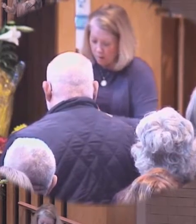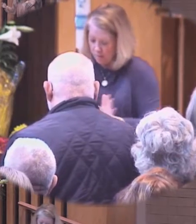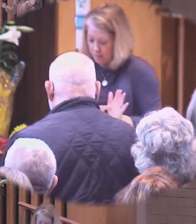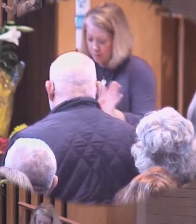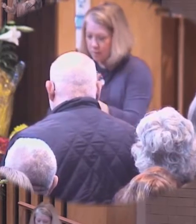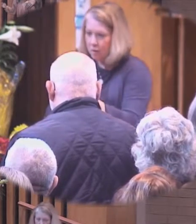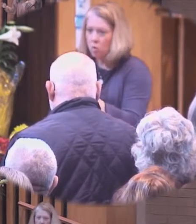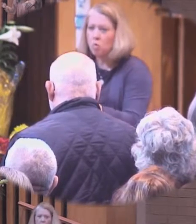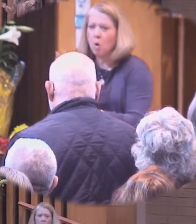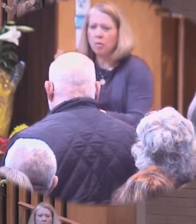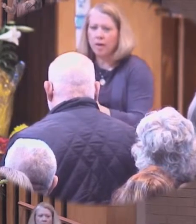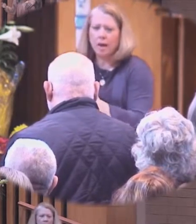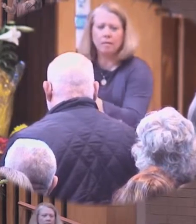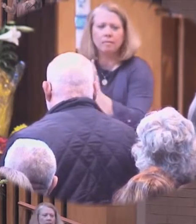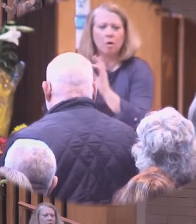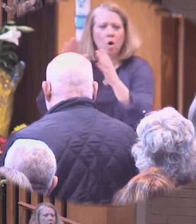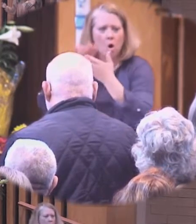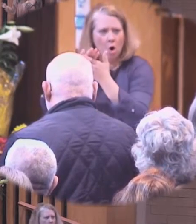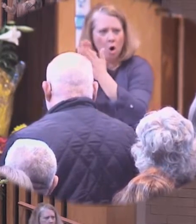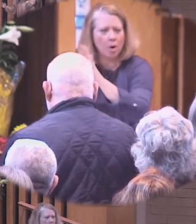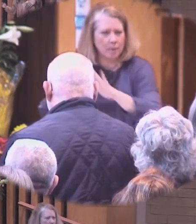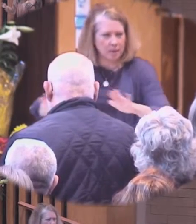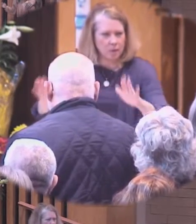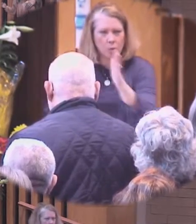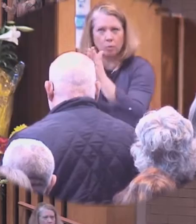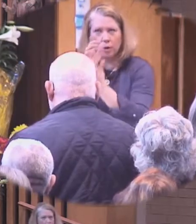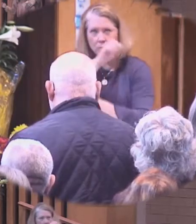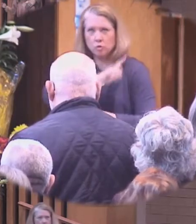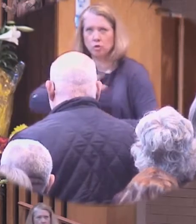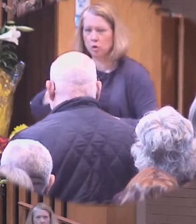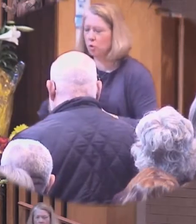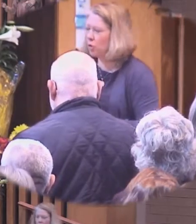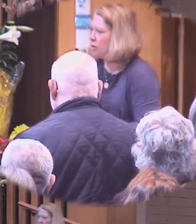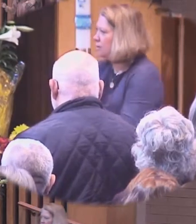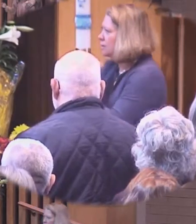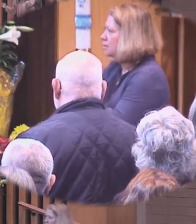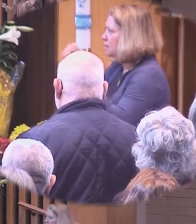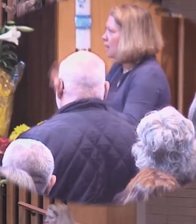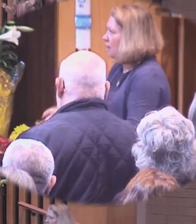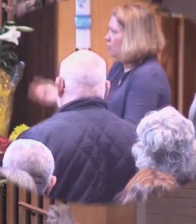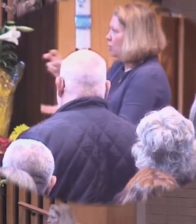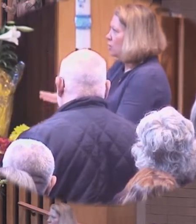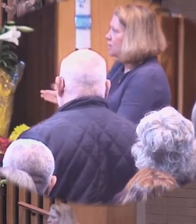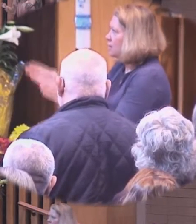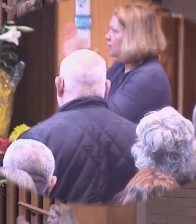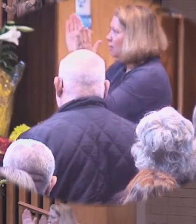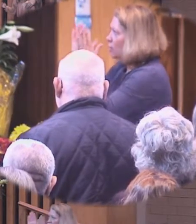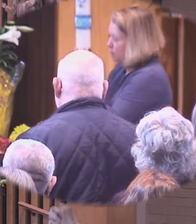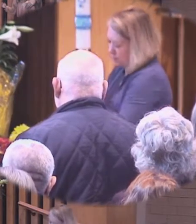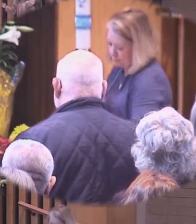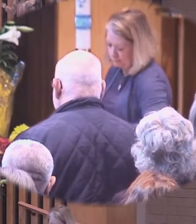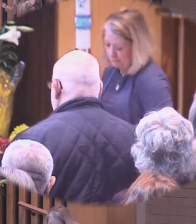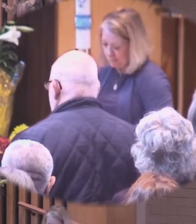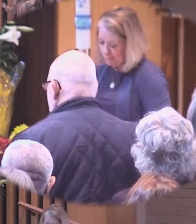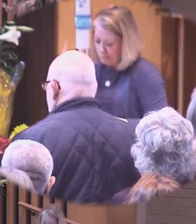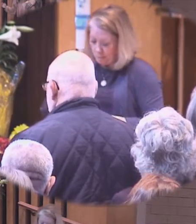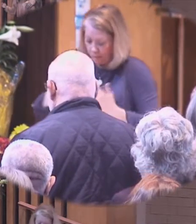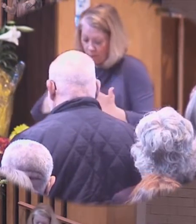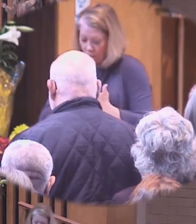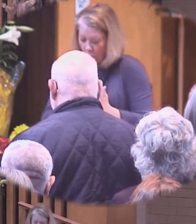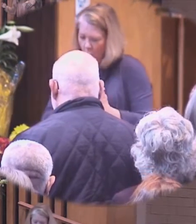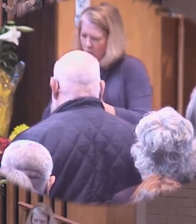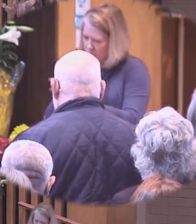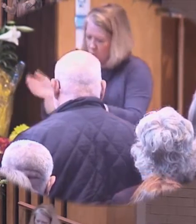harmony. Let us pray to the Lord. Risen Savior, hear our prayer. For all who